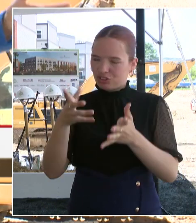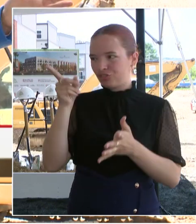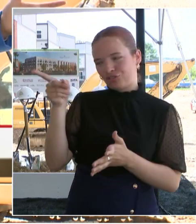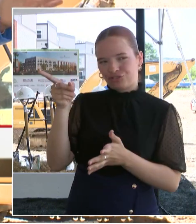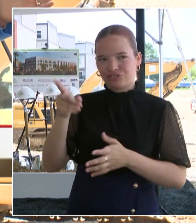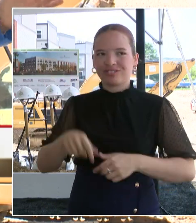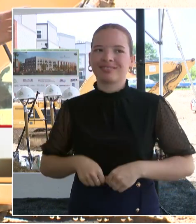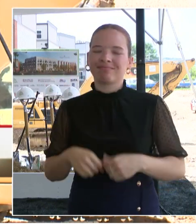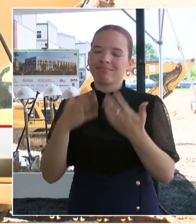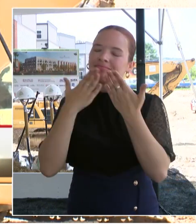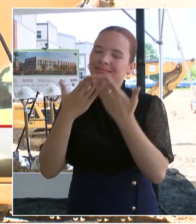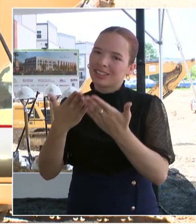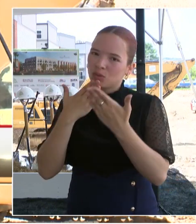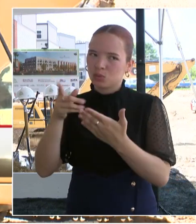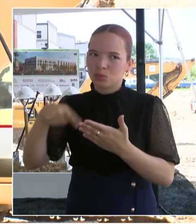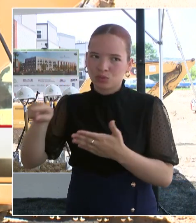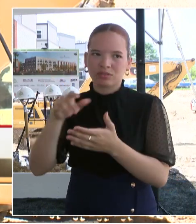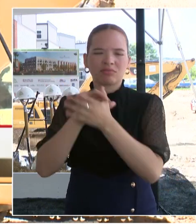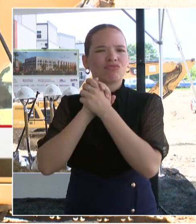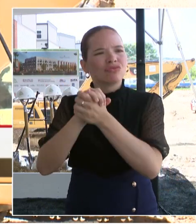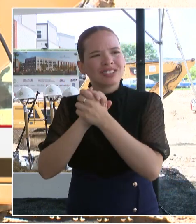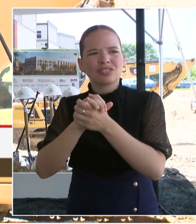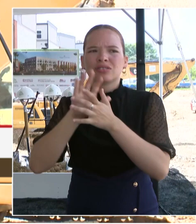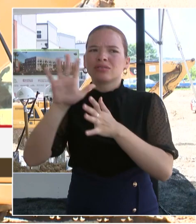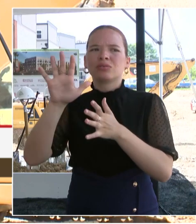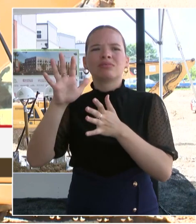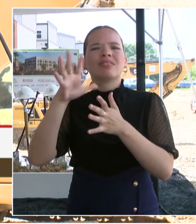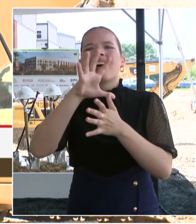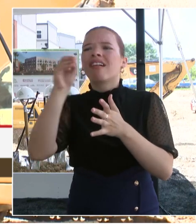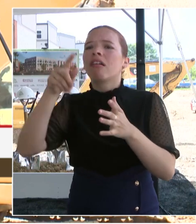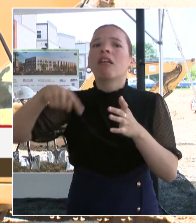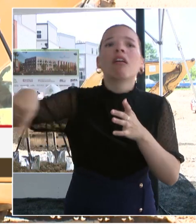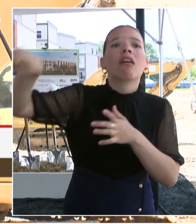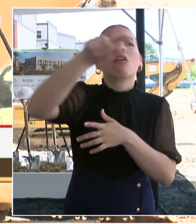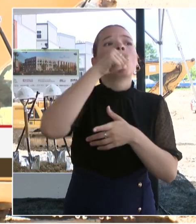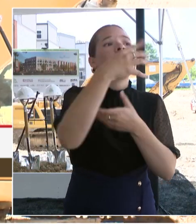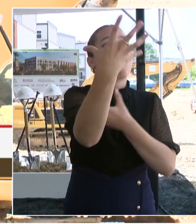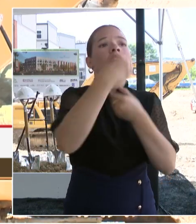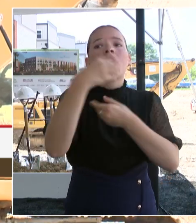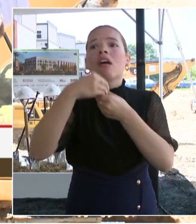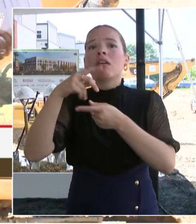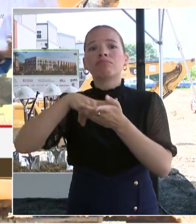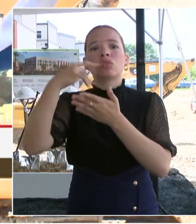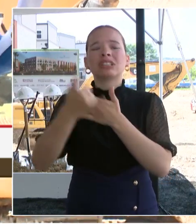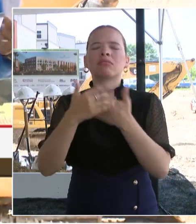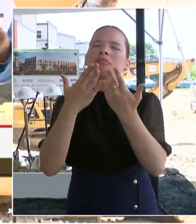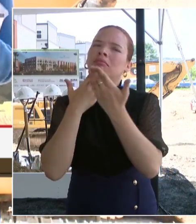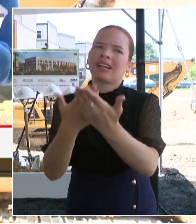Congratulations to everyone involved. Mayor Bowser, can I invite you here for some Q&A? Thank you.